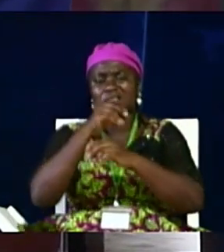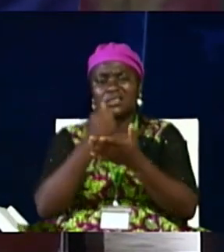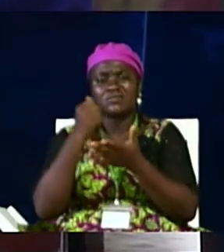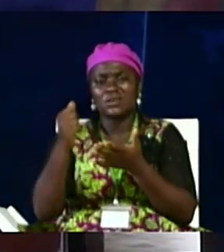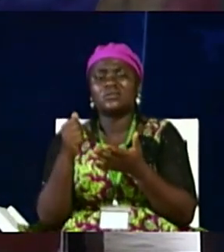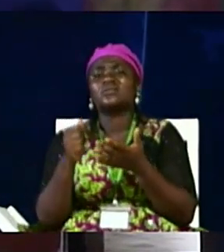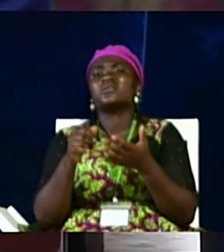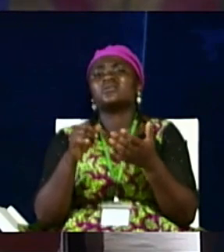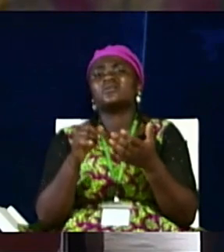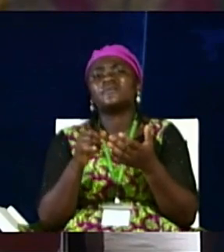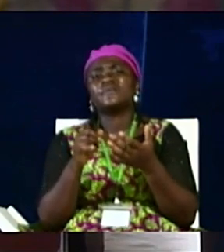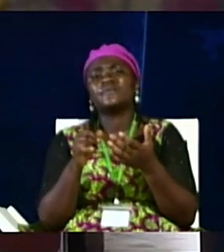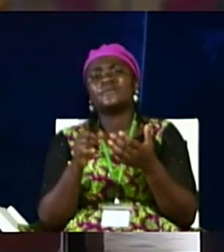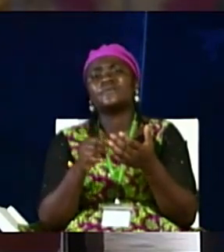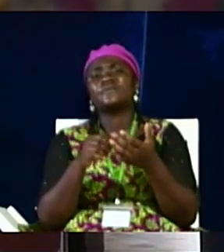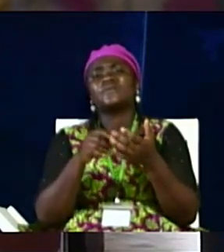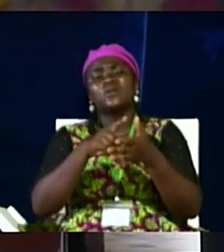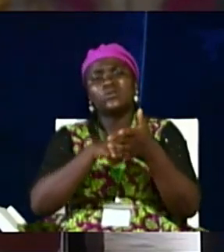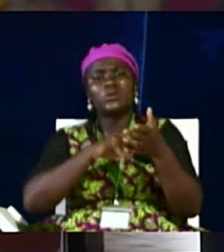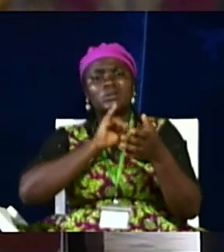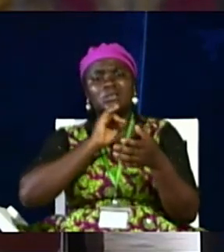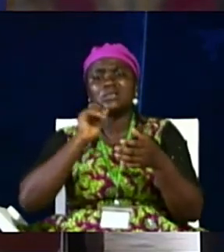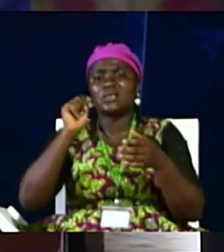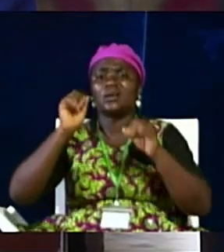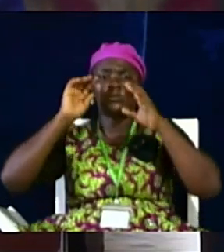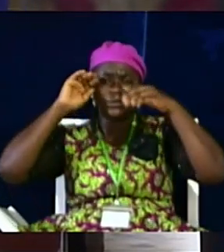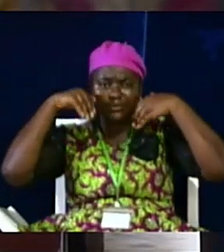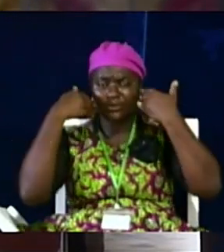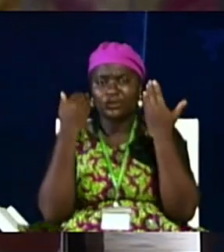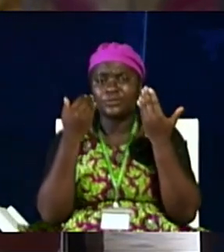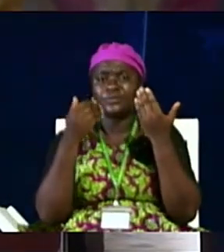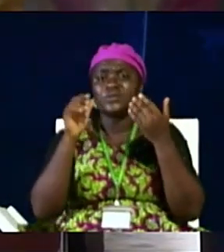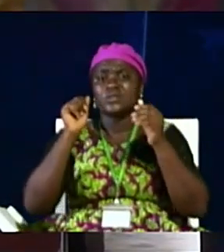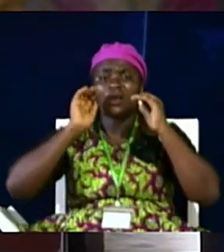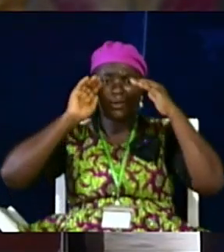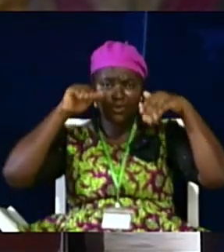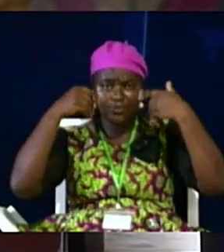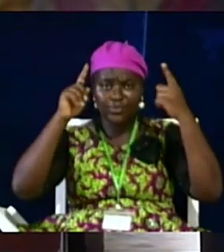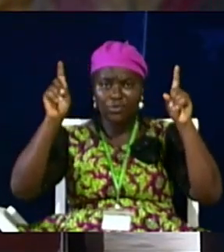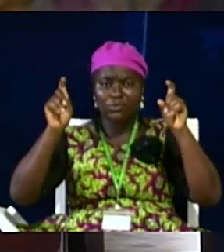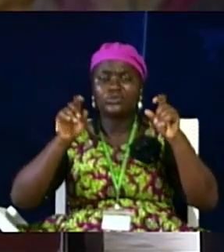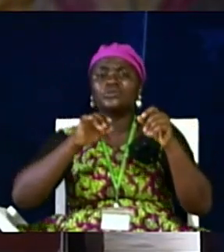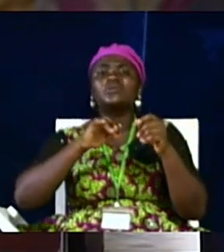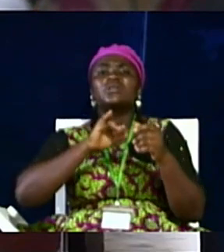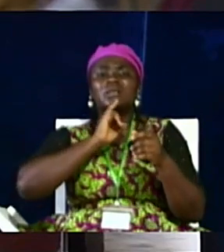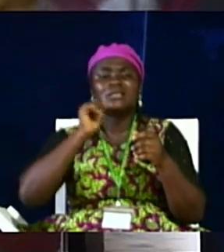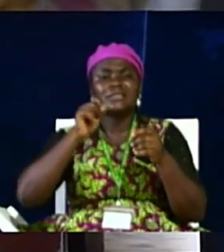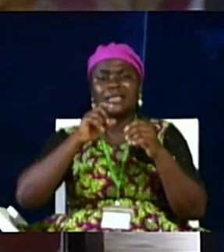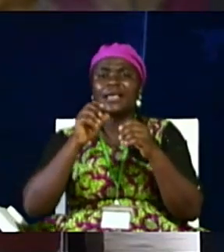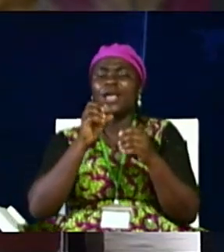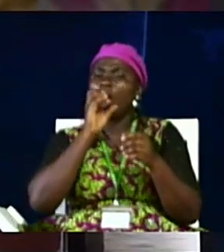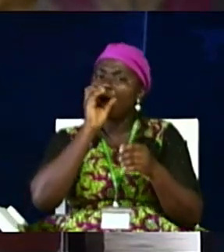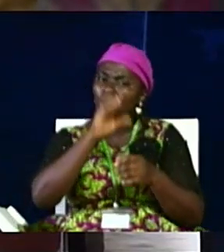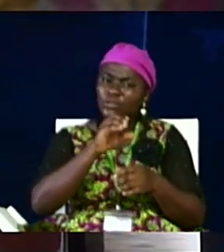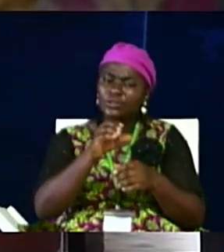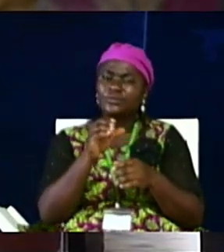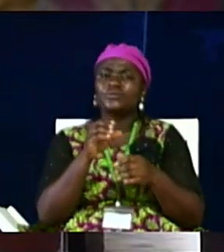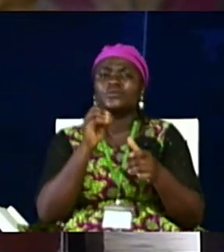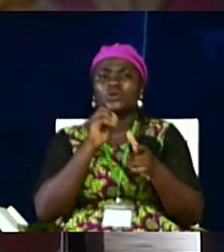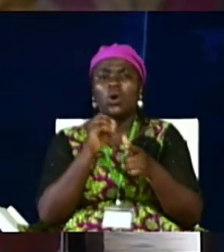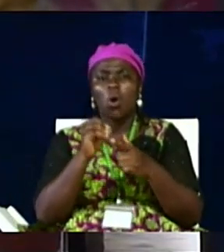reproach? What is a reproach? A reproach is a cause or occasion of blame,